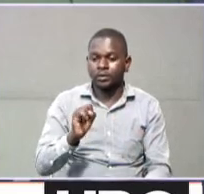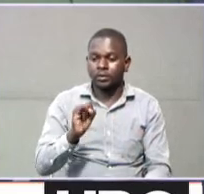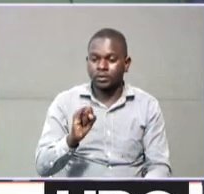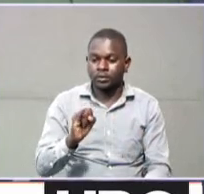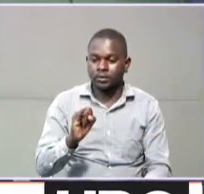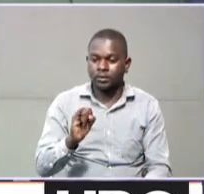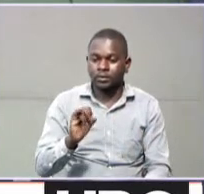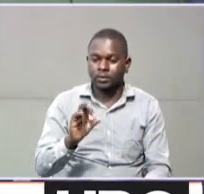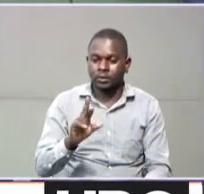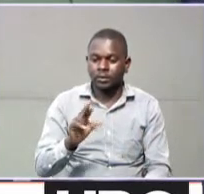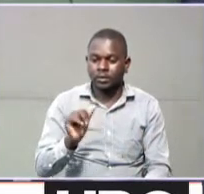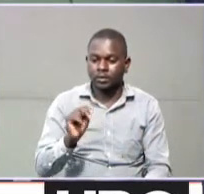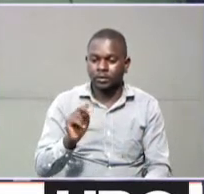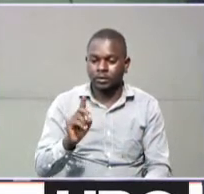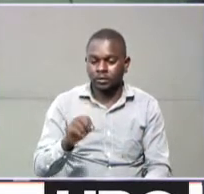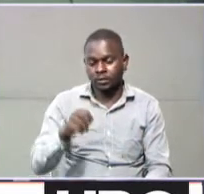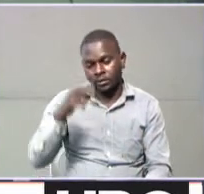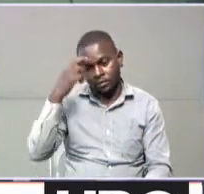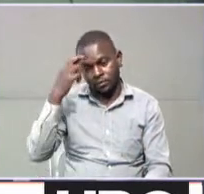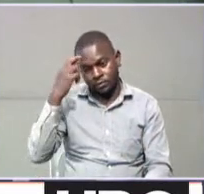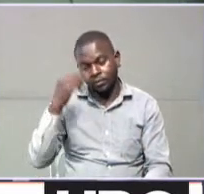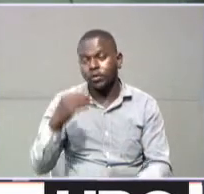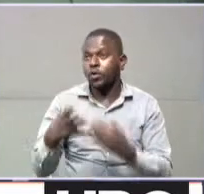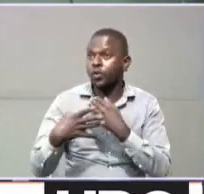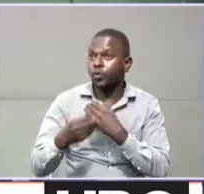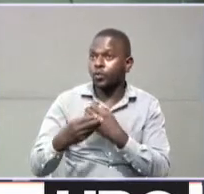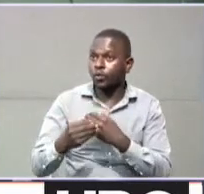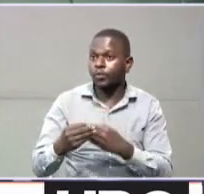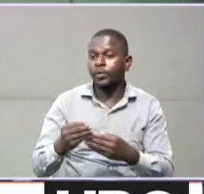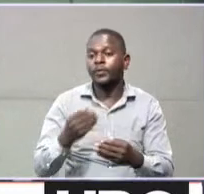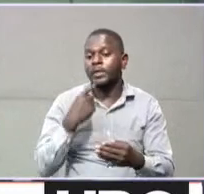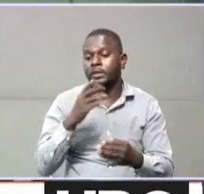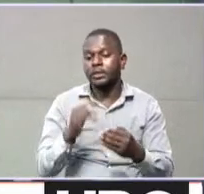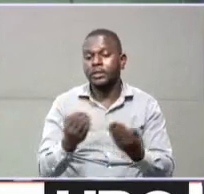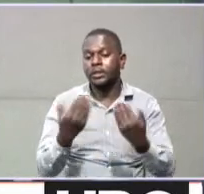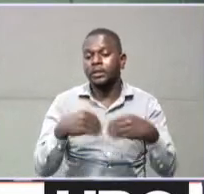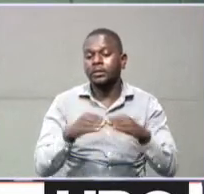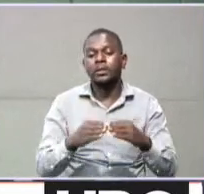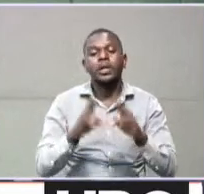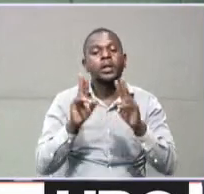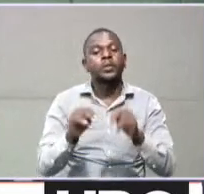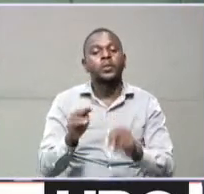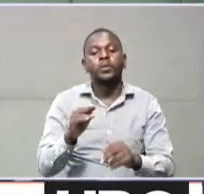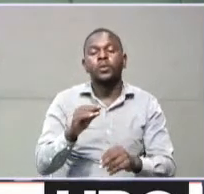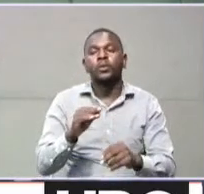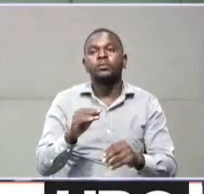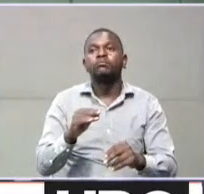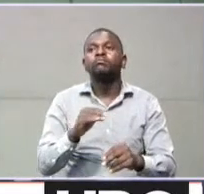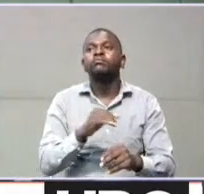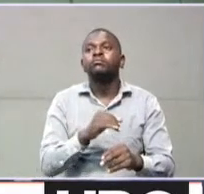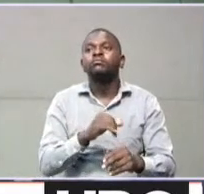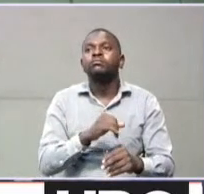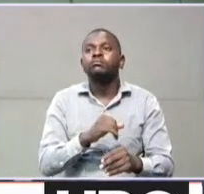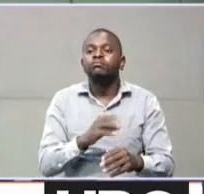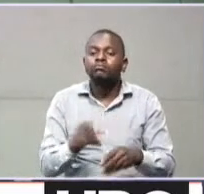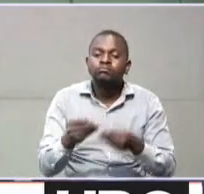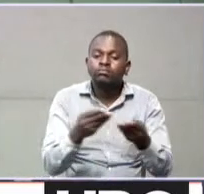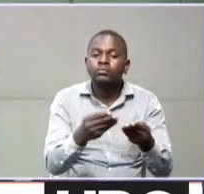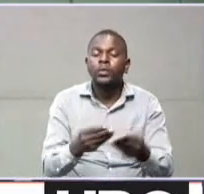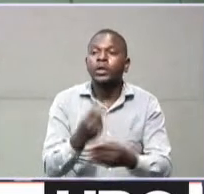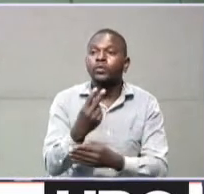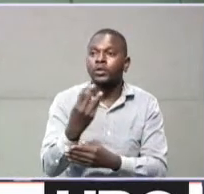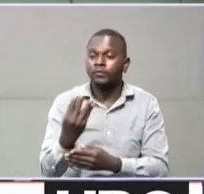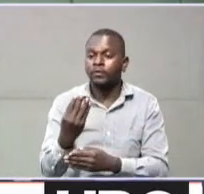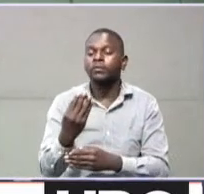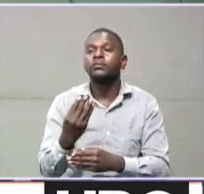the original copy of the said agreement but no response to the request has been done 24 days now